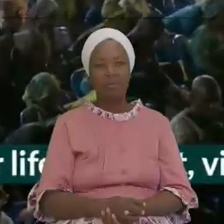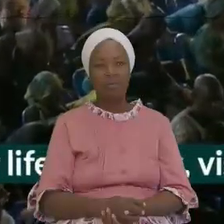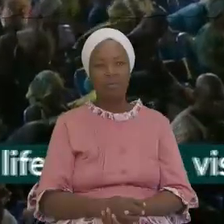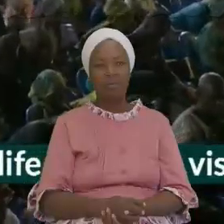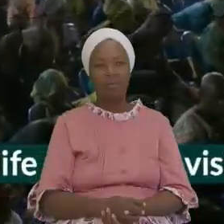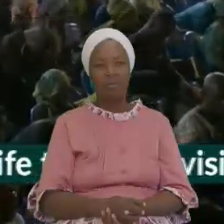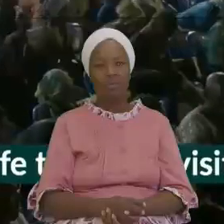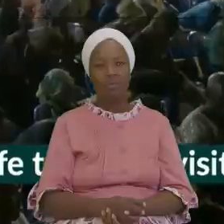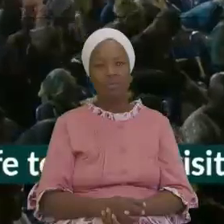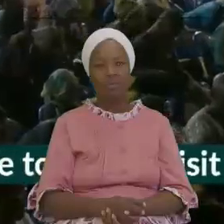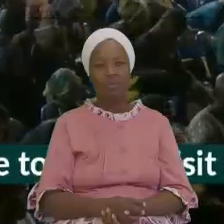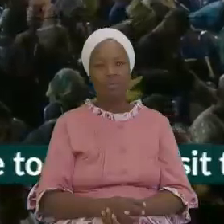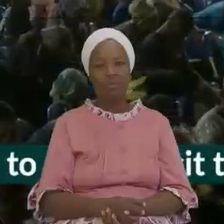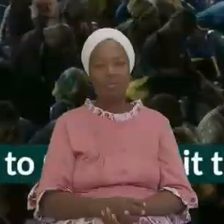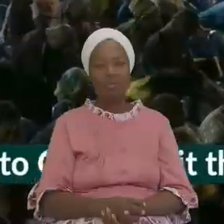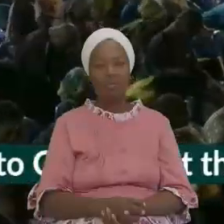Do quick.